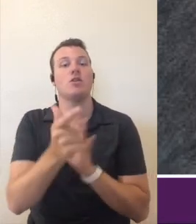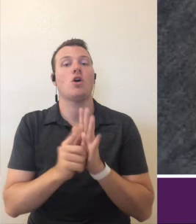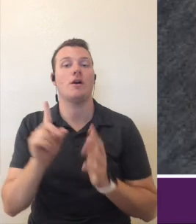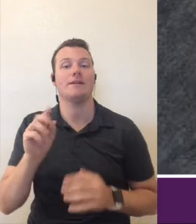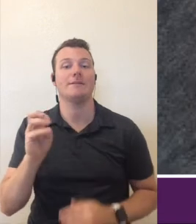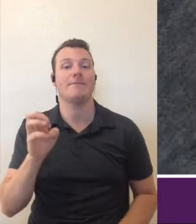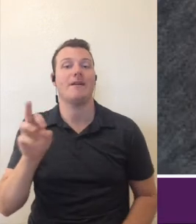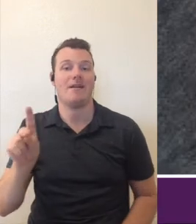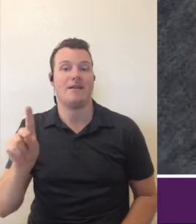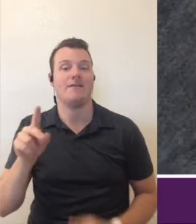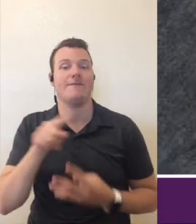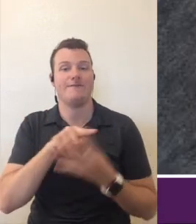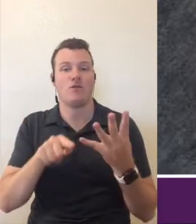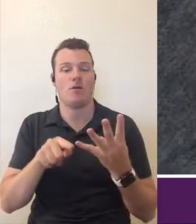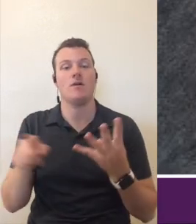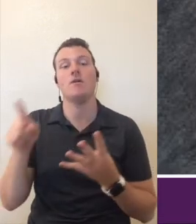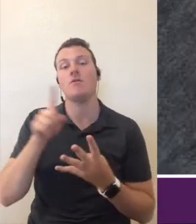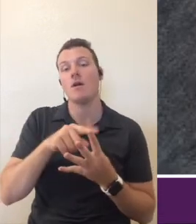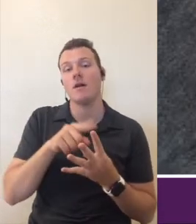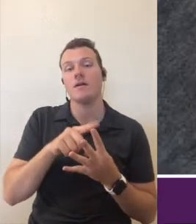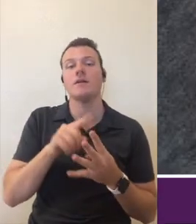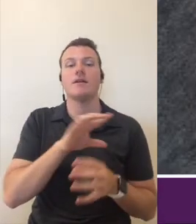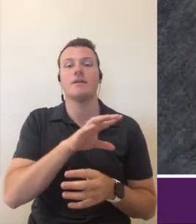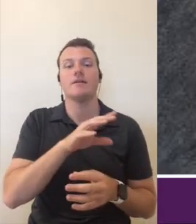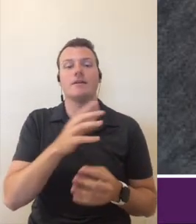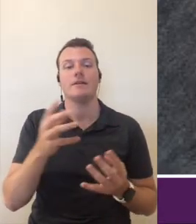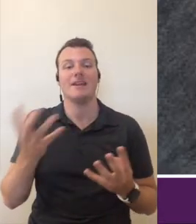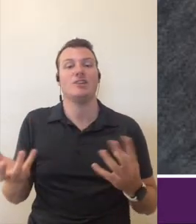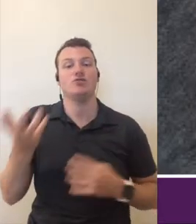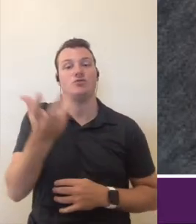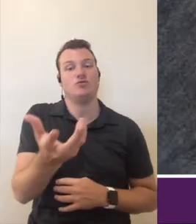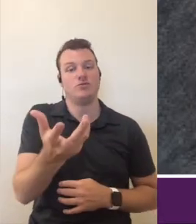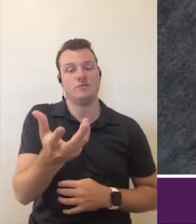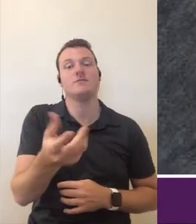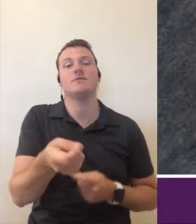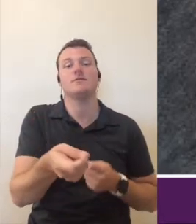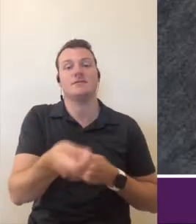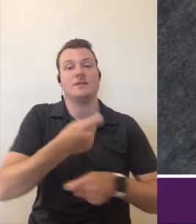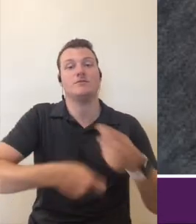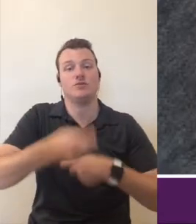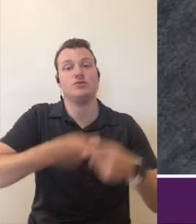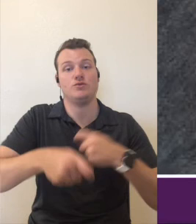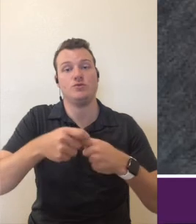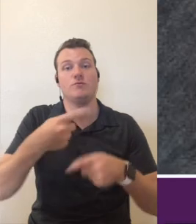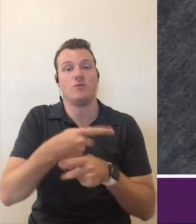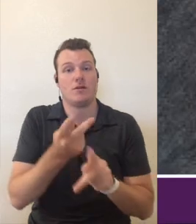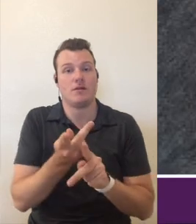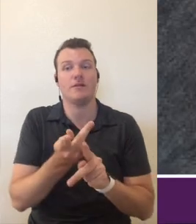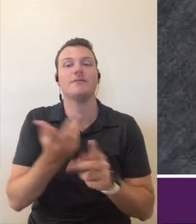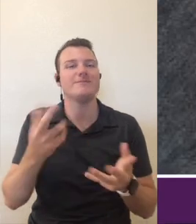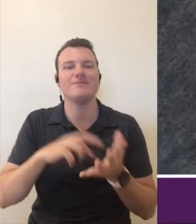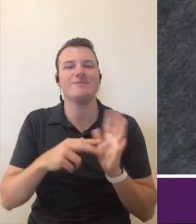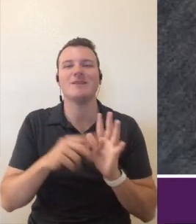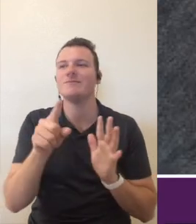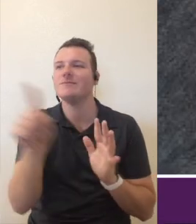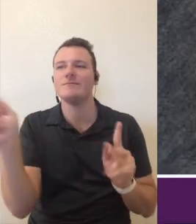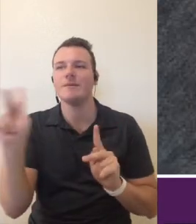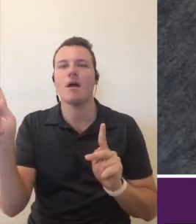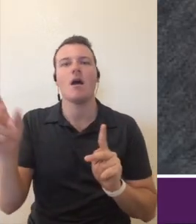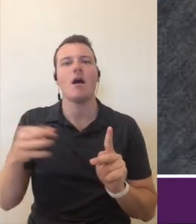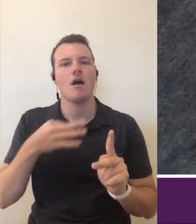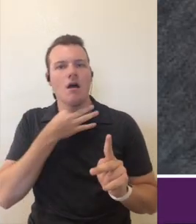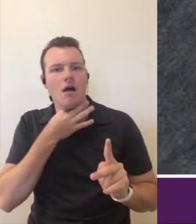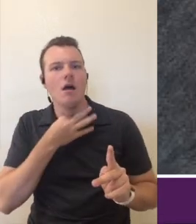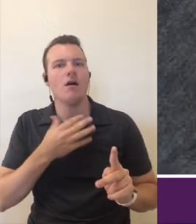So there are four pieces to the law of demand. One of them, which is introducing substitute products. By